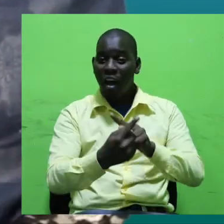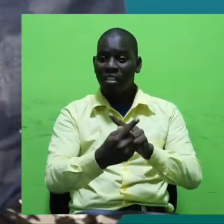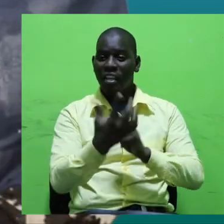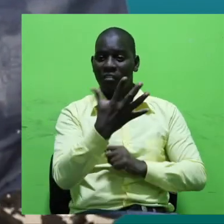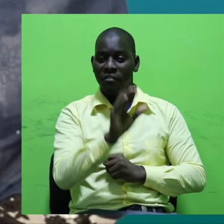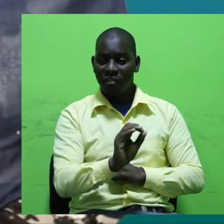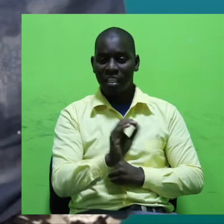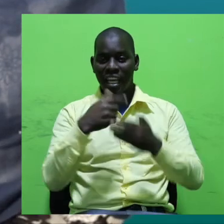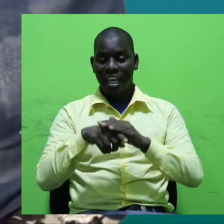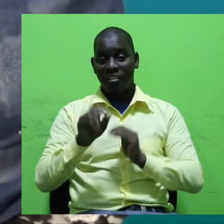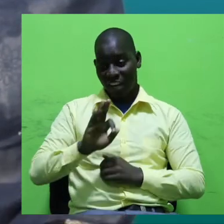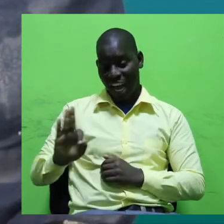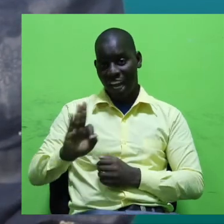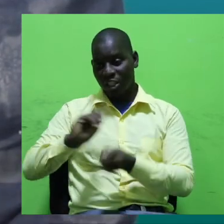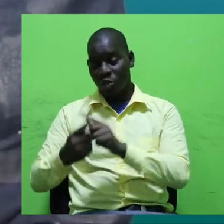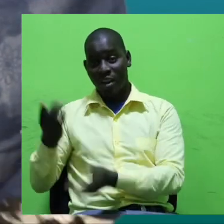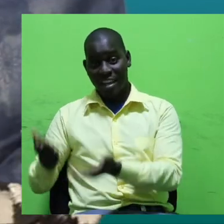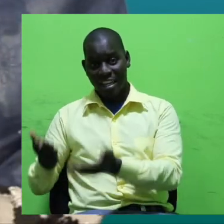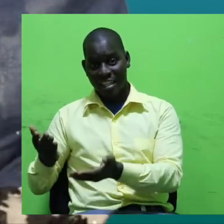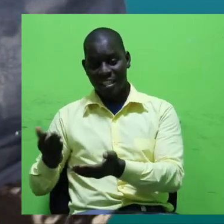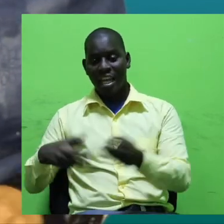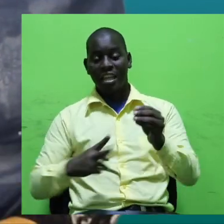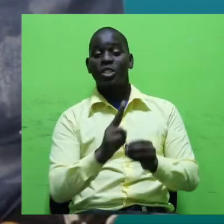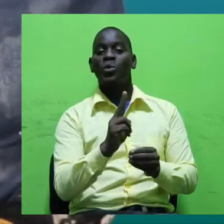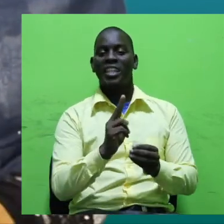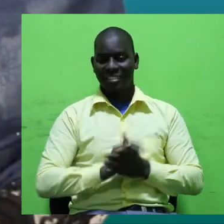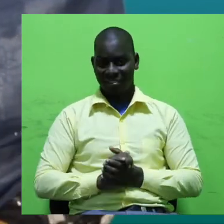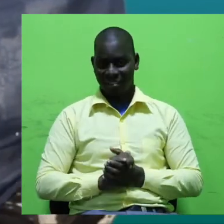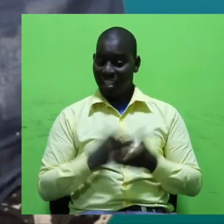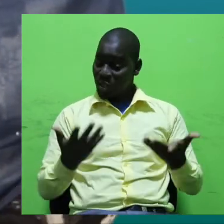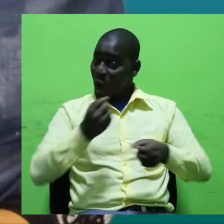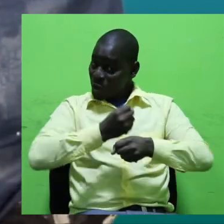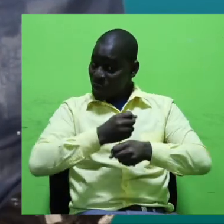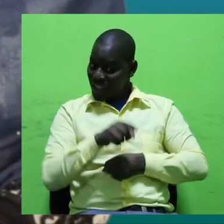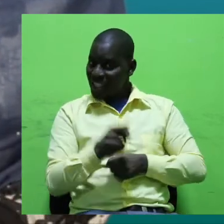Therefore, 47 degrees Kelvin is equal to minus